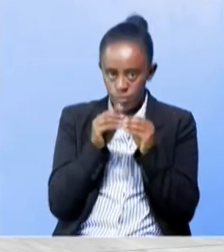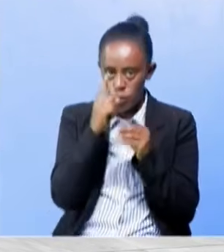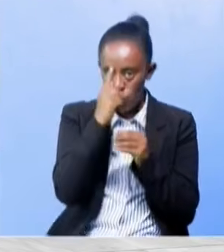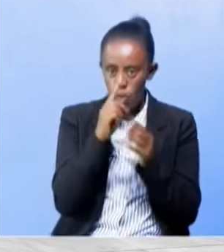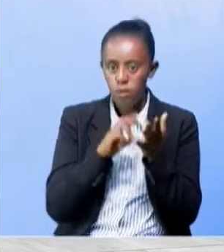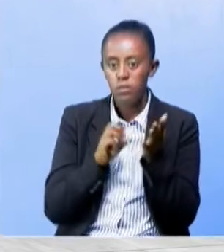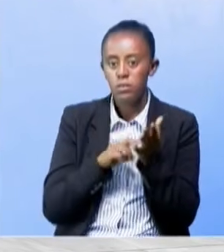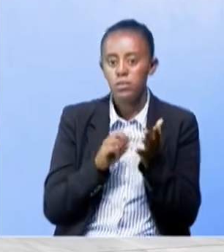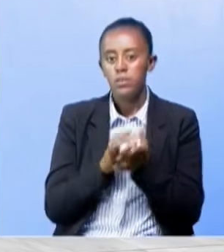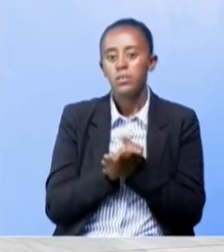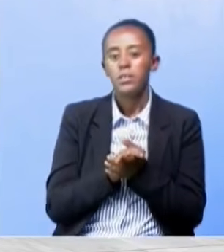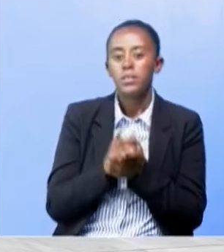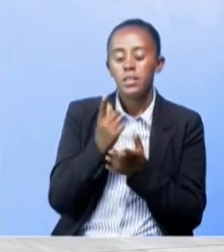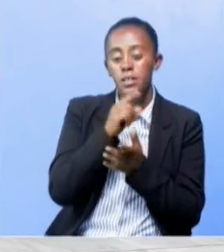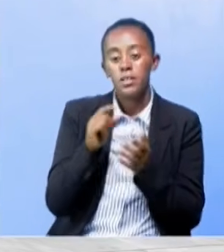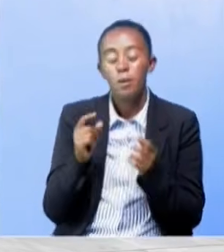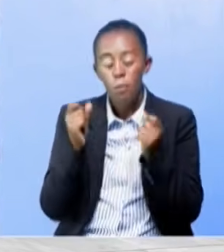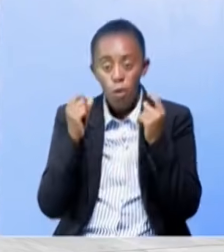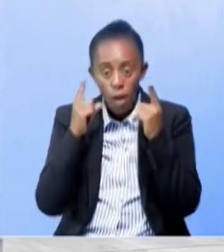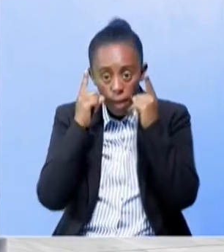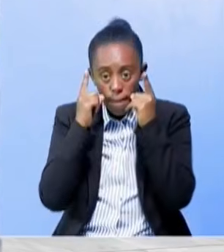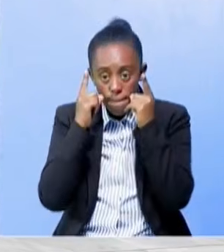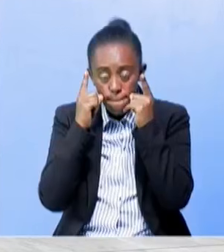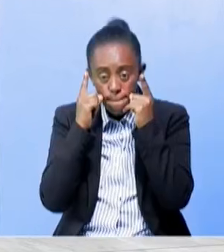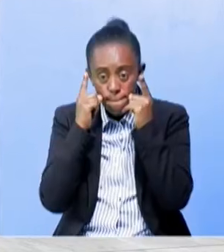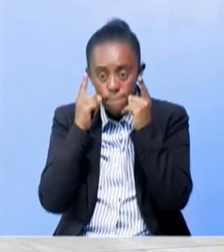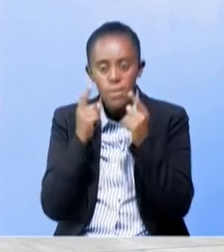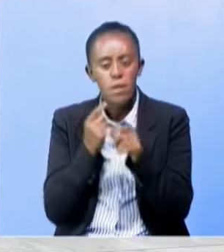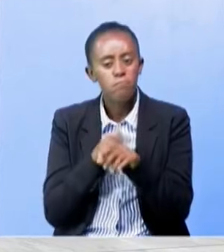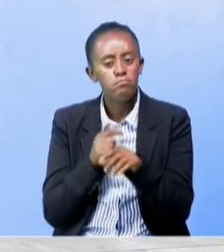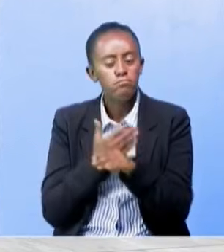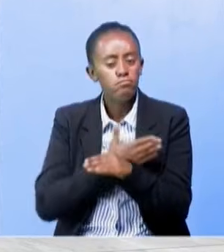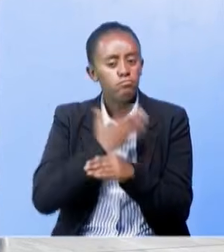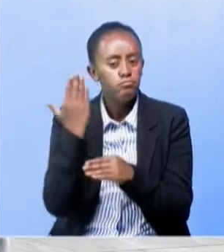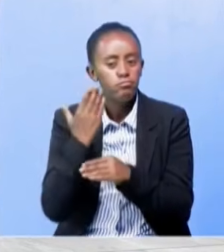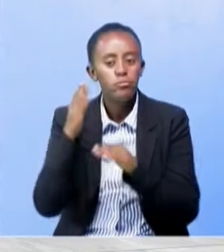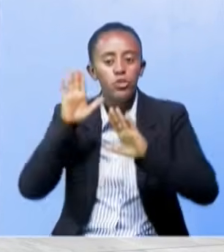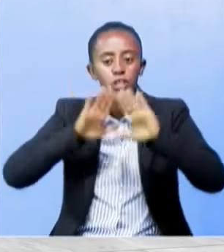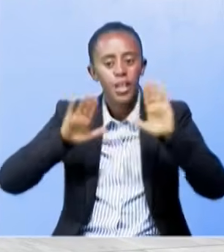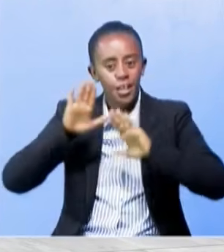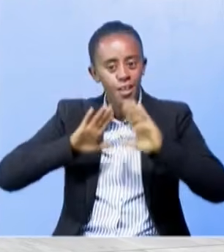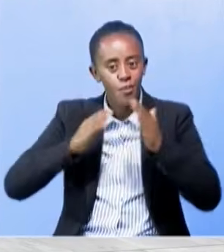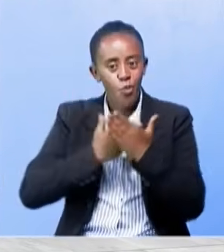once. The family woke up early on Sunday morning.